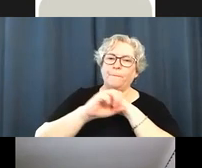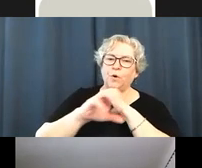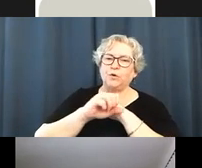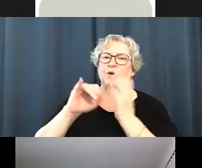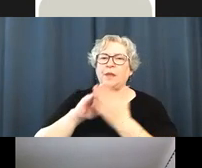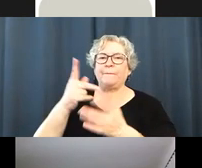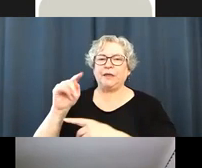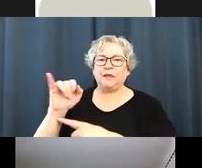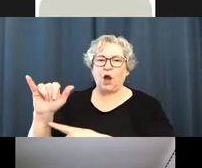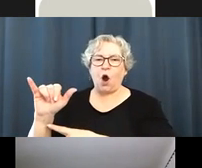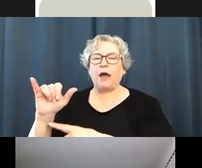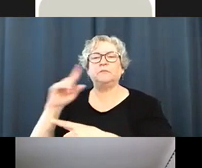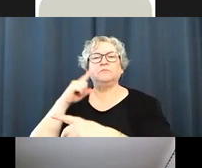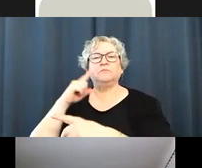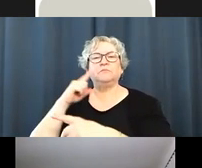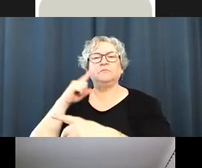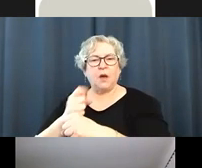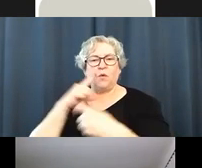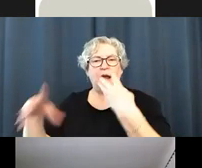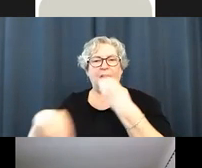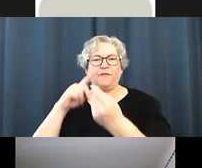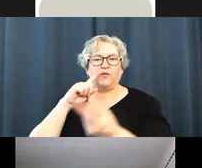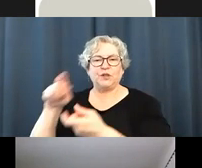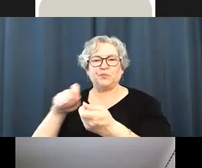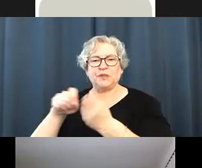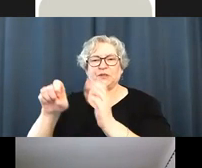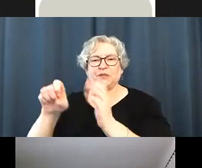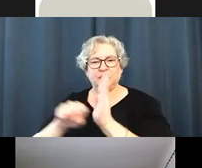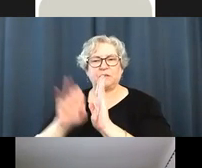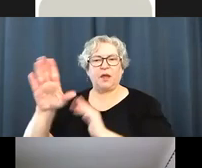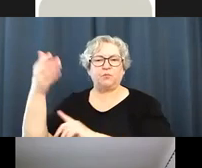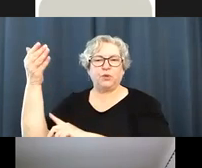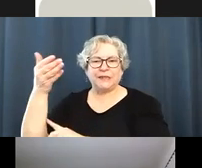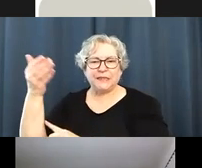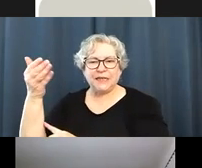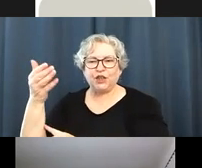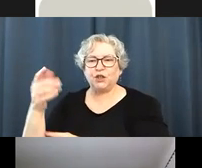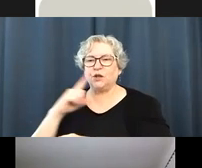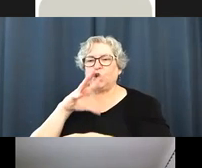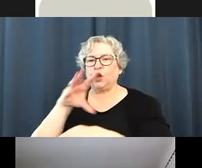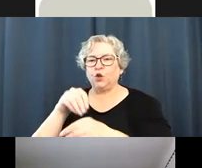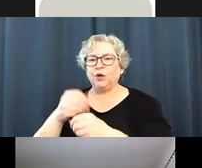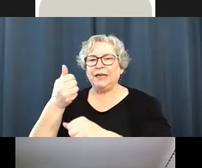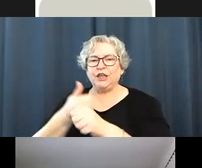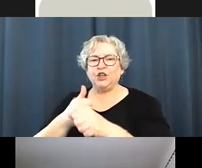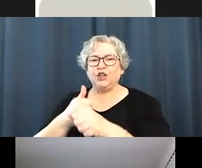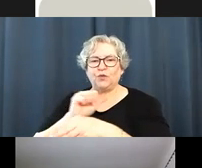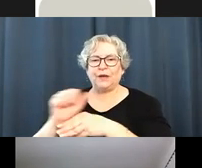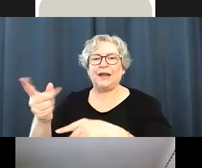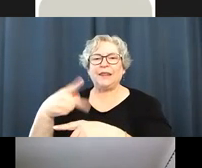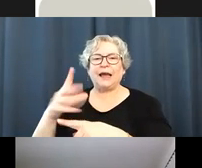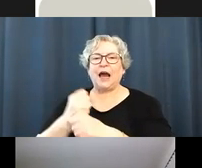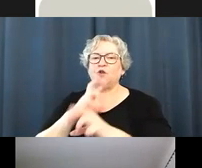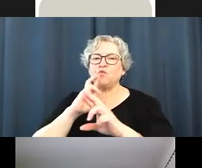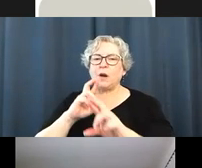and partner organizations made that were added to the specific state's presentations. At the conclusion of each training, each state received a report